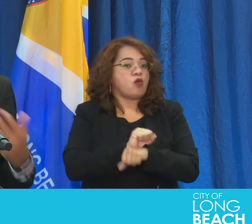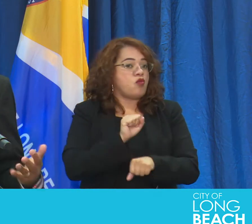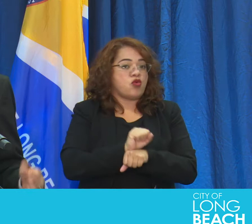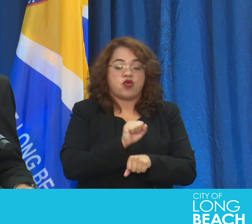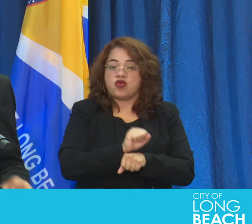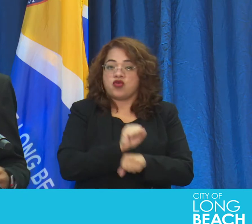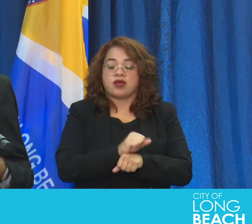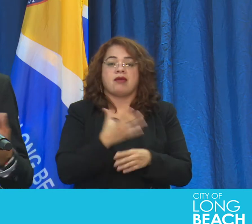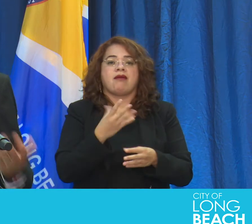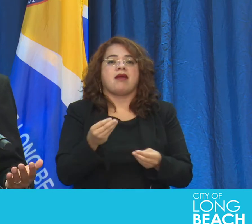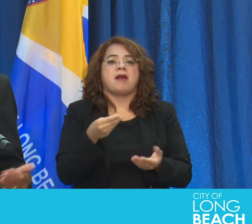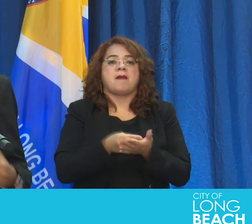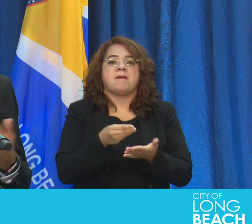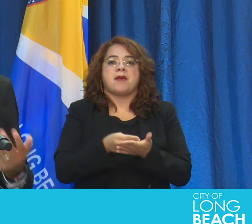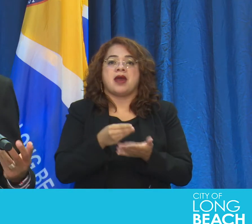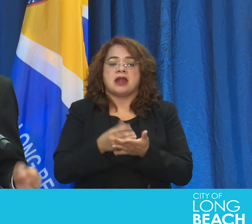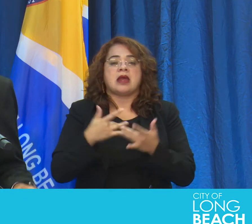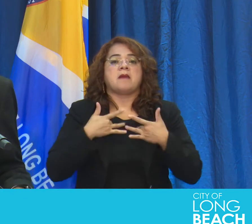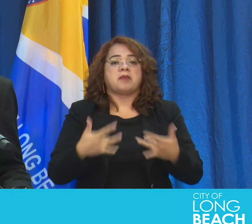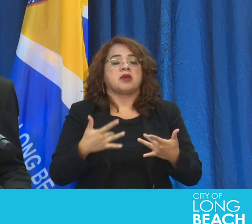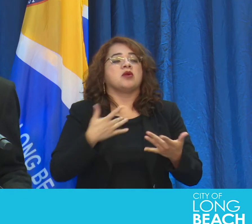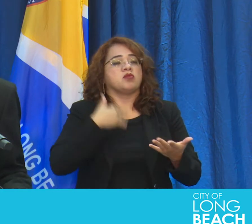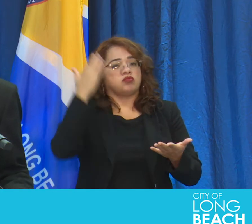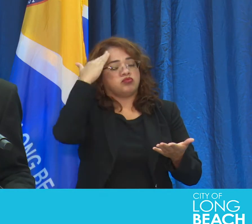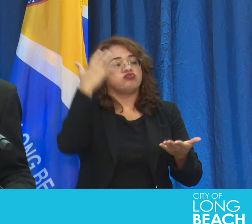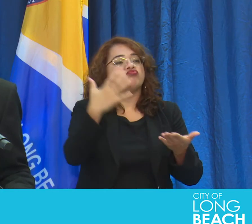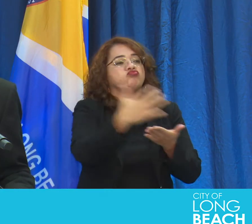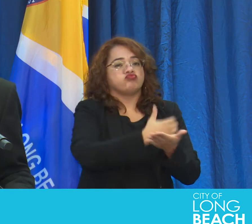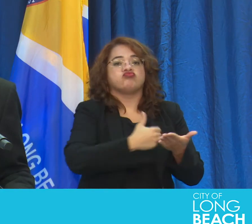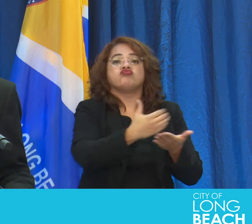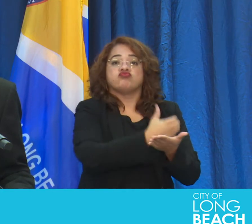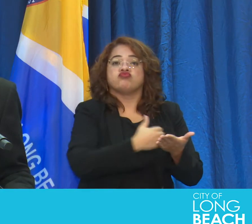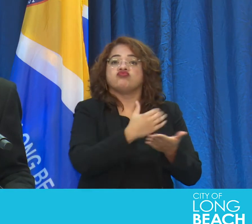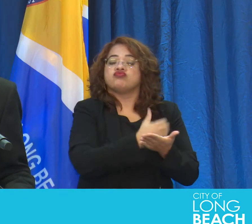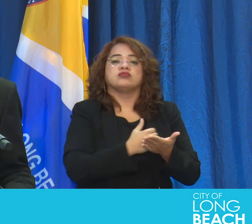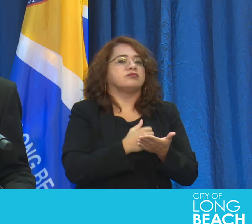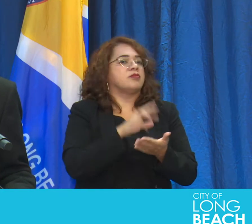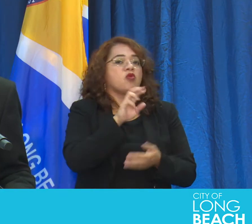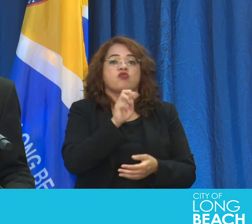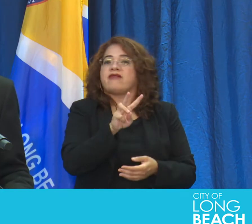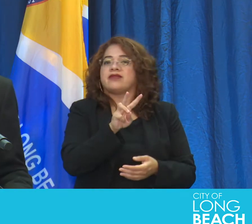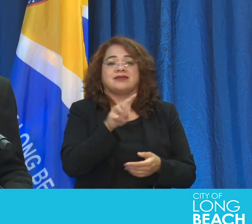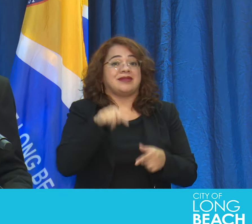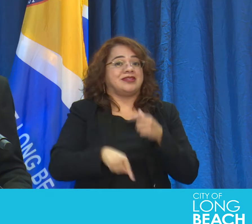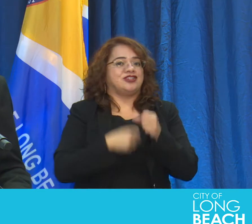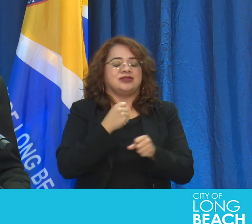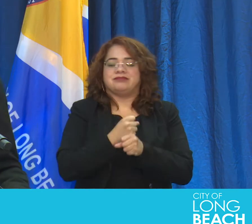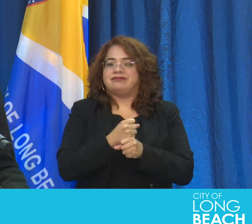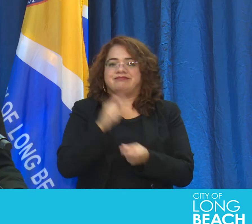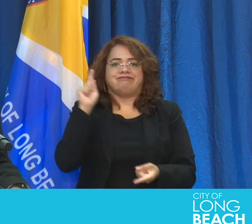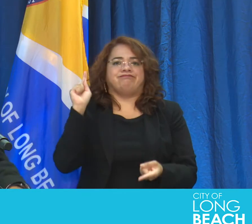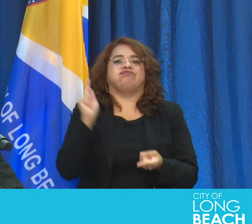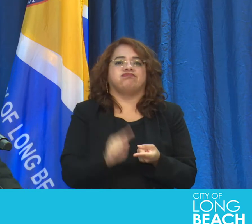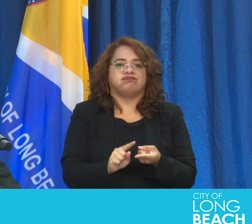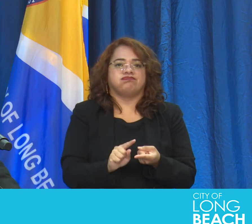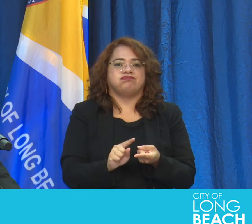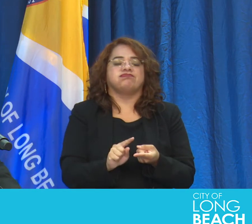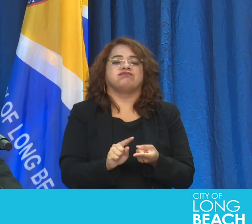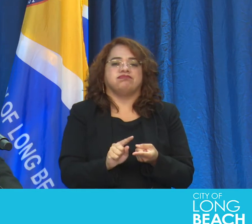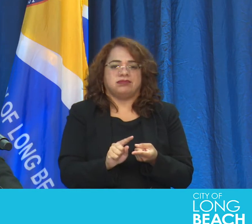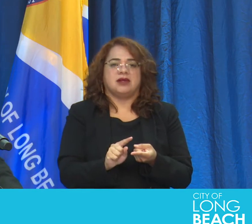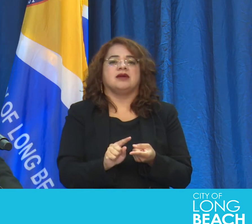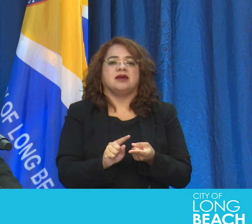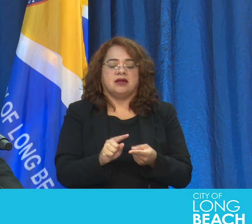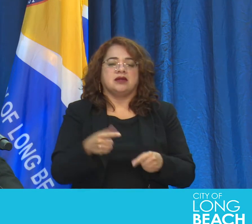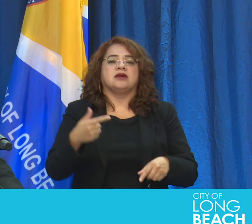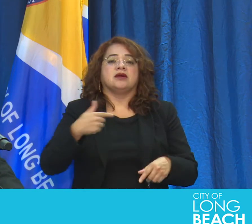able to recoup all of the revenue they would typically make in a normal given year. This budget also reexamines ways that we deliver